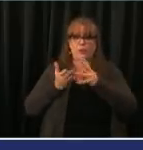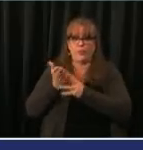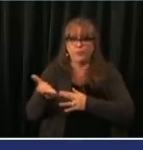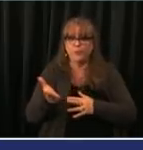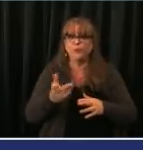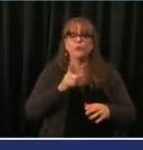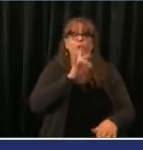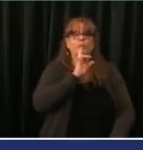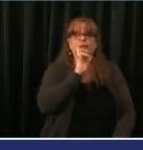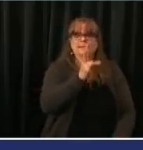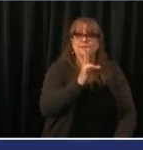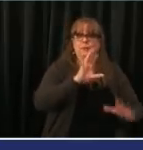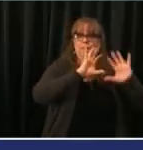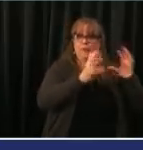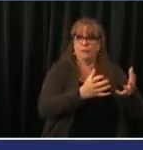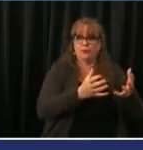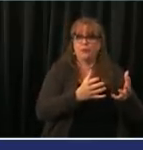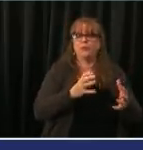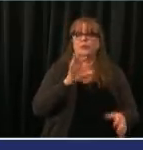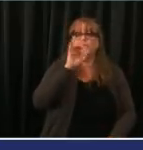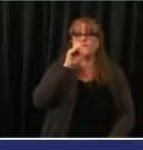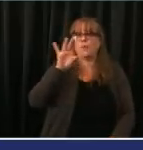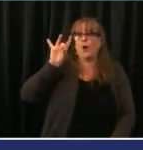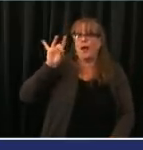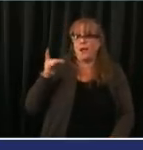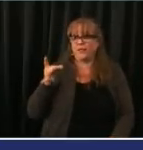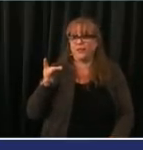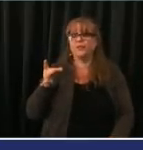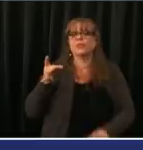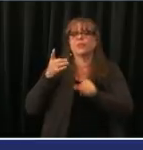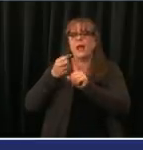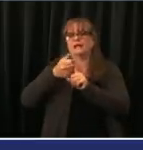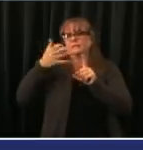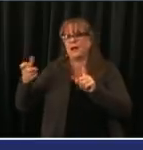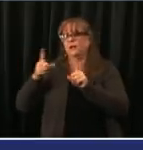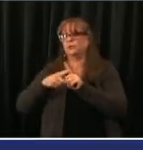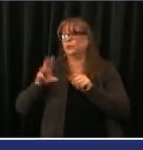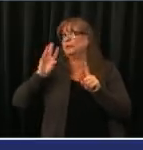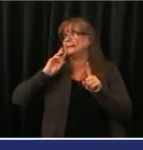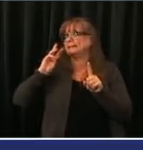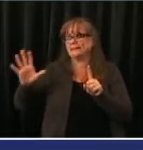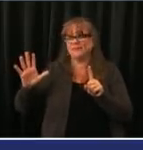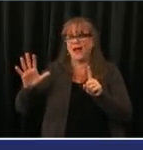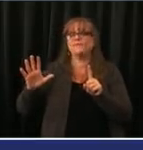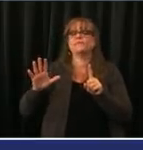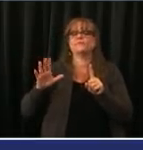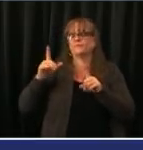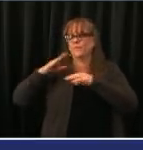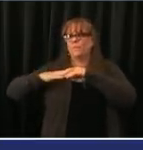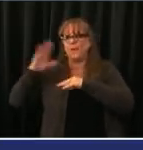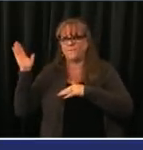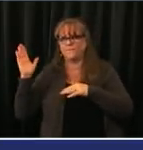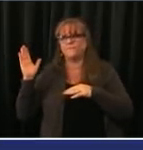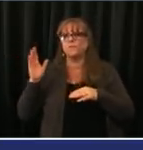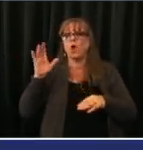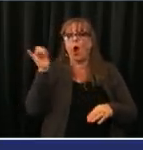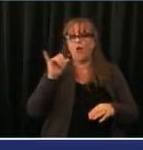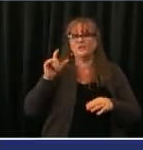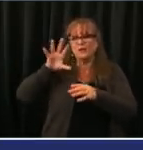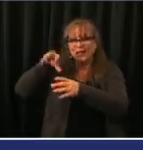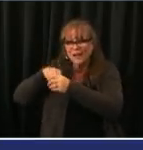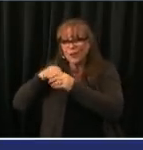on to be able to get anybody age 65 and up vaccinated, along with our teachers and educators that so many of us rely on for our kids'